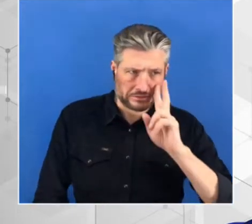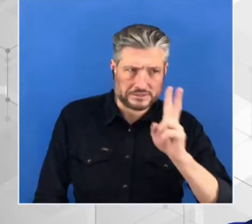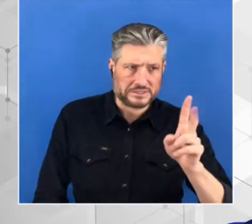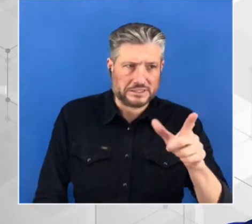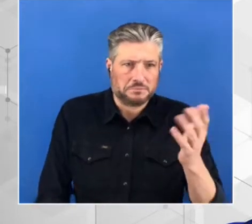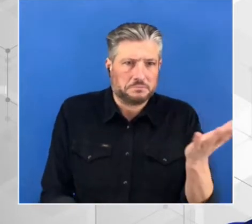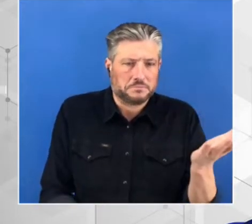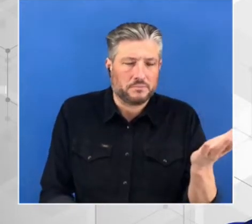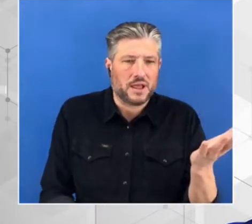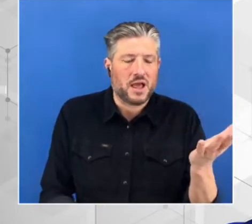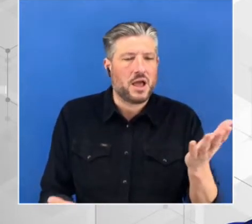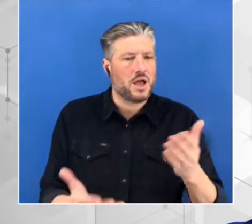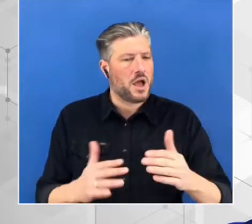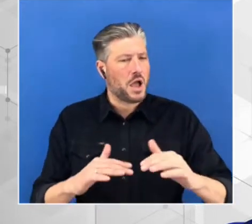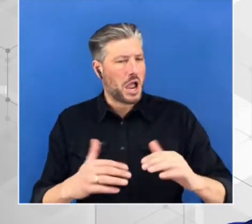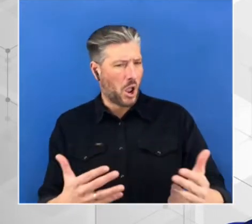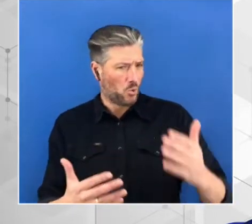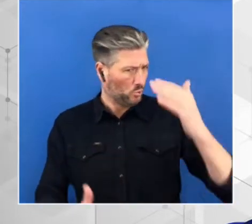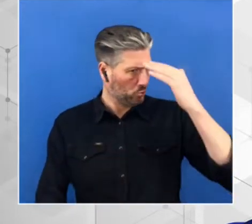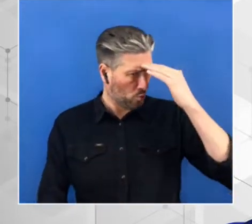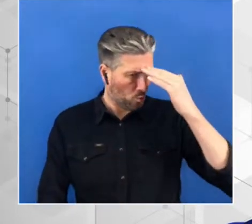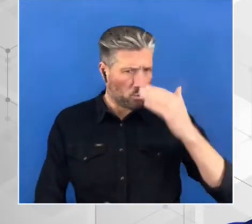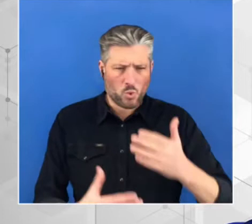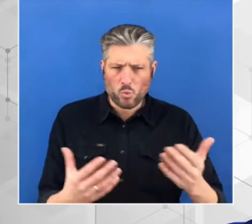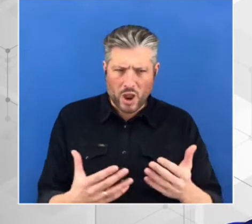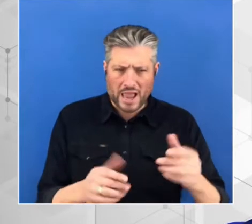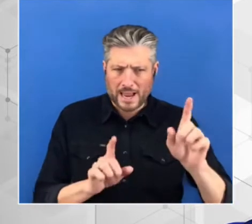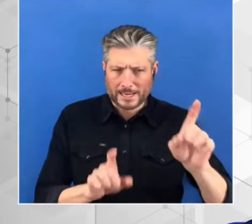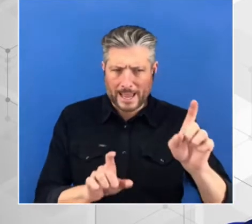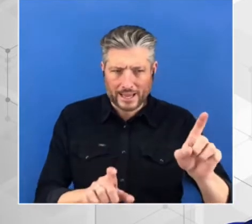developers create our websites.